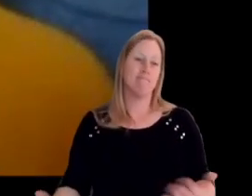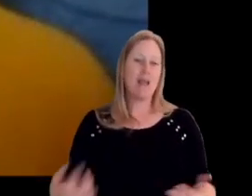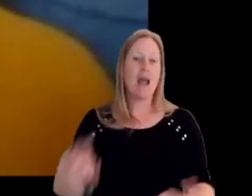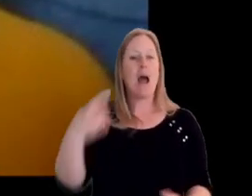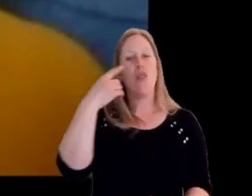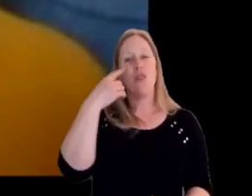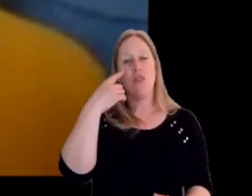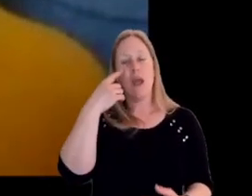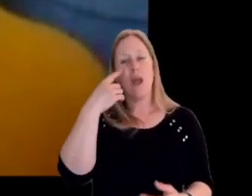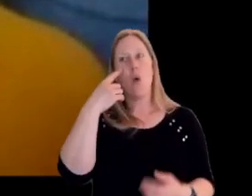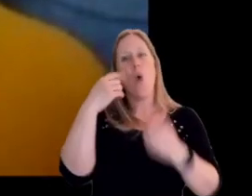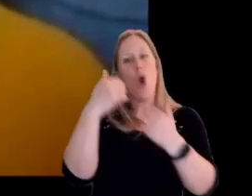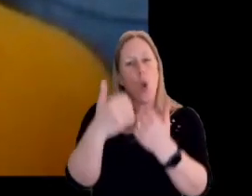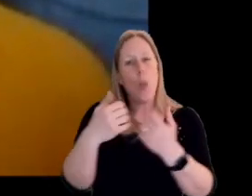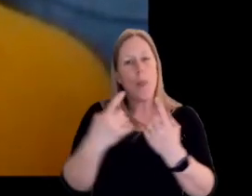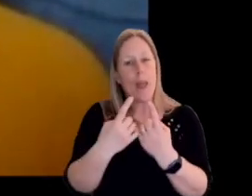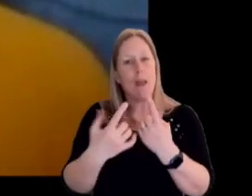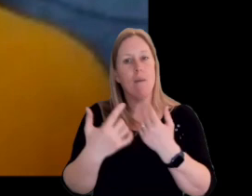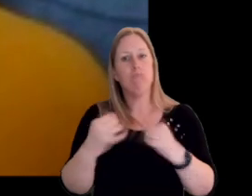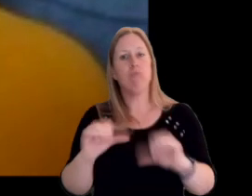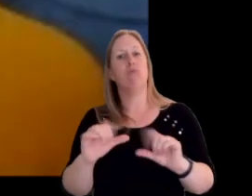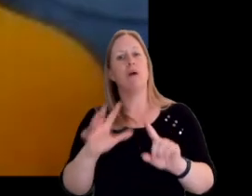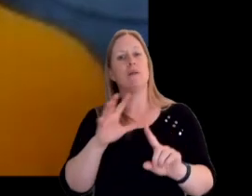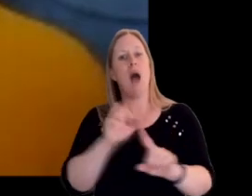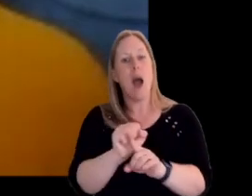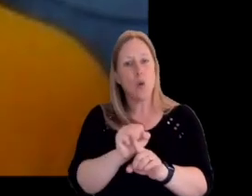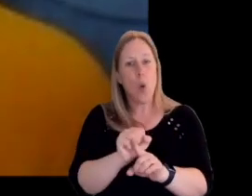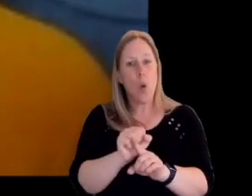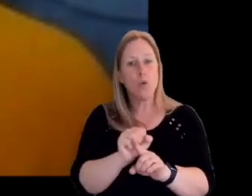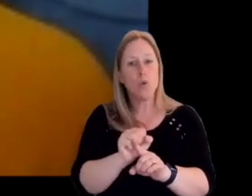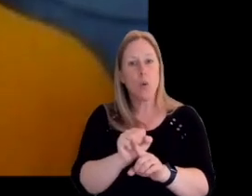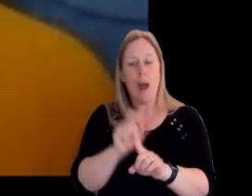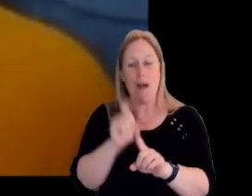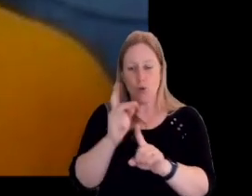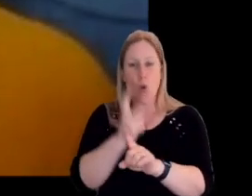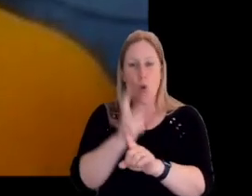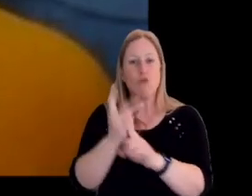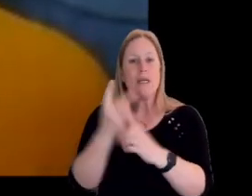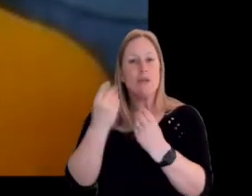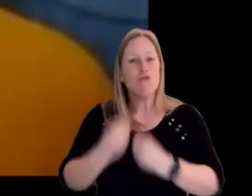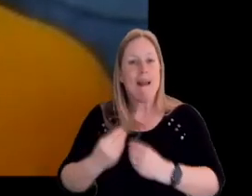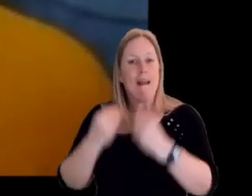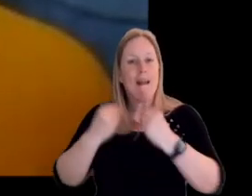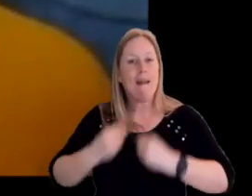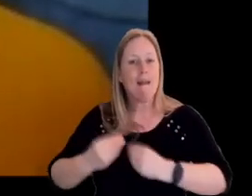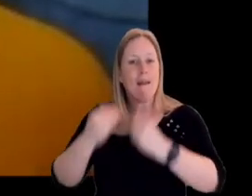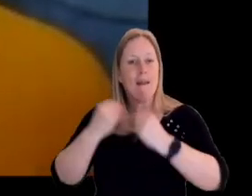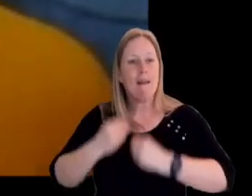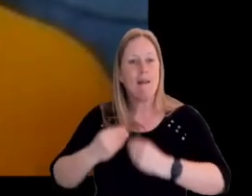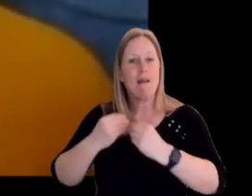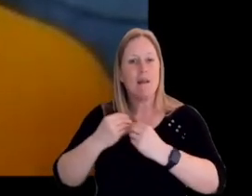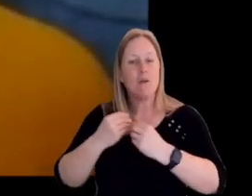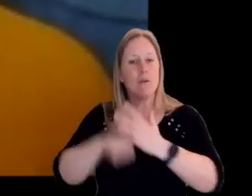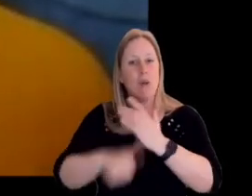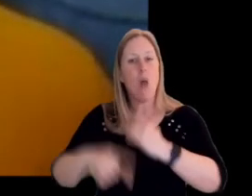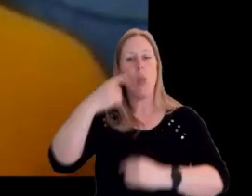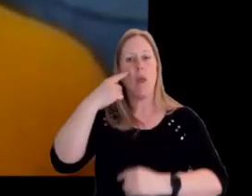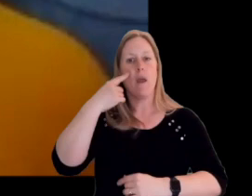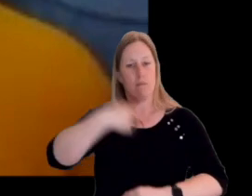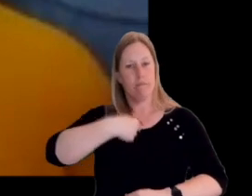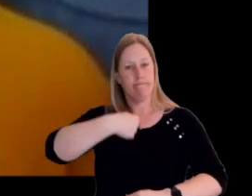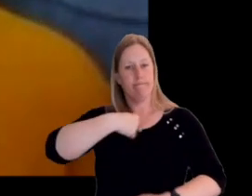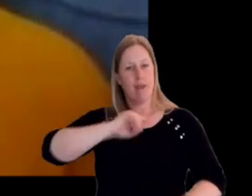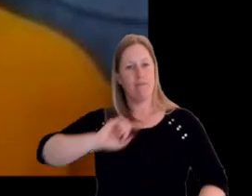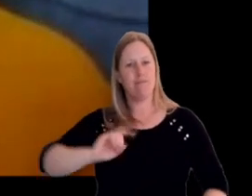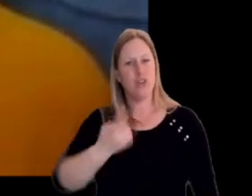the blessings of getting a diagnosis. I think you have to kind of retrain yourself to start